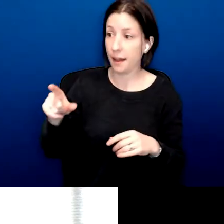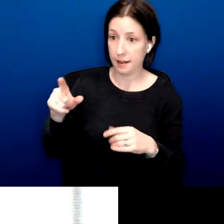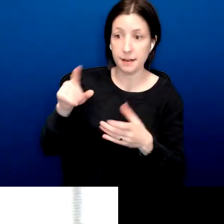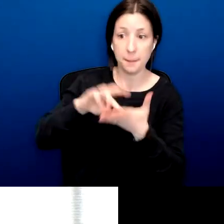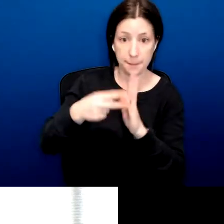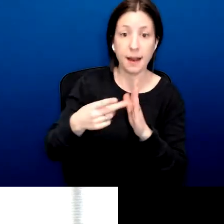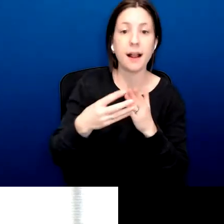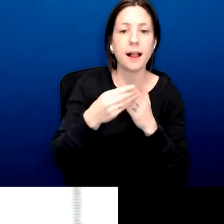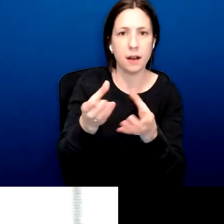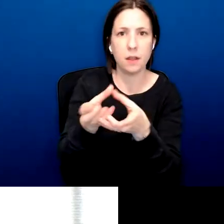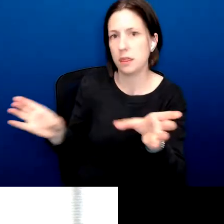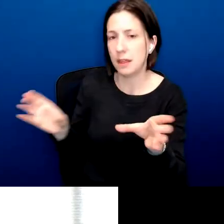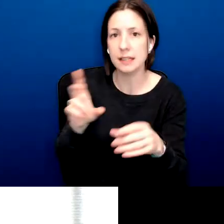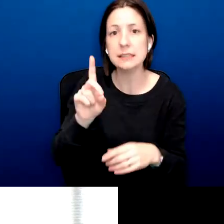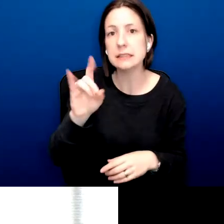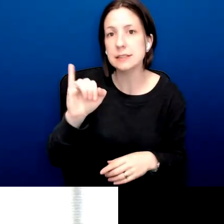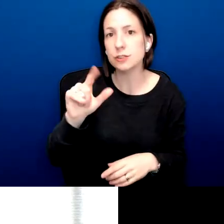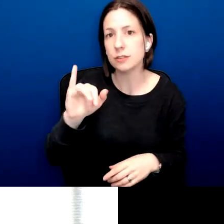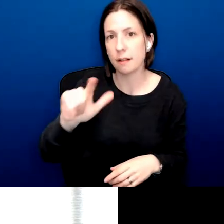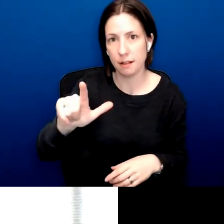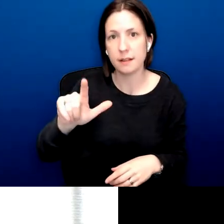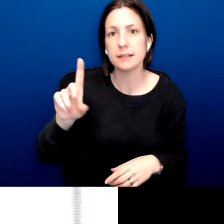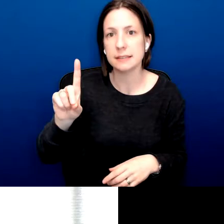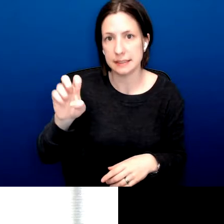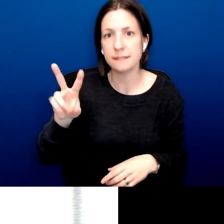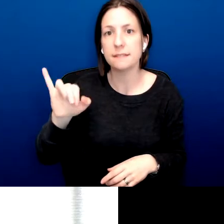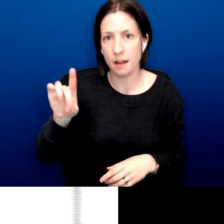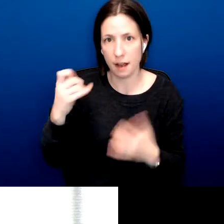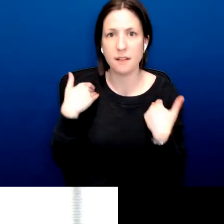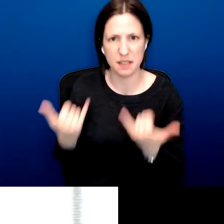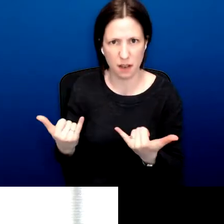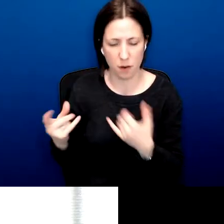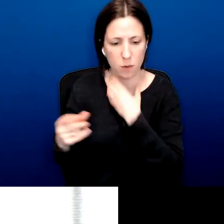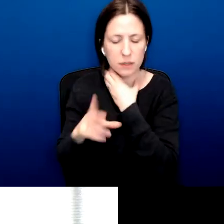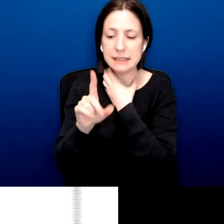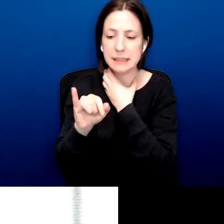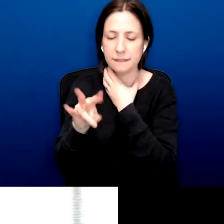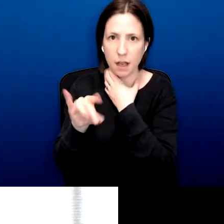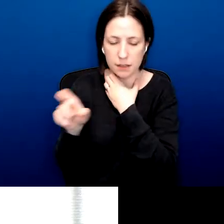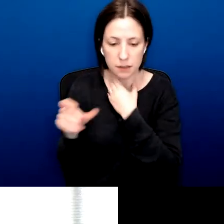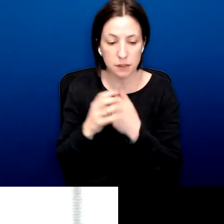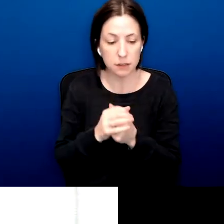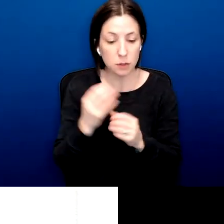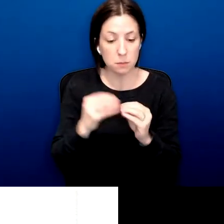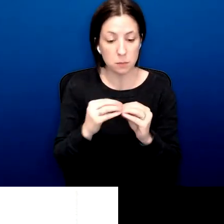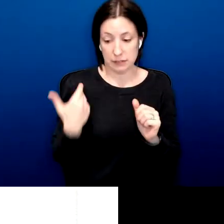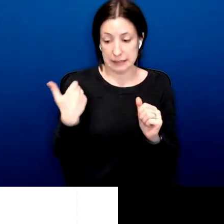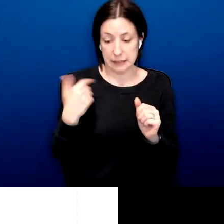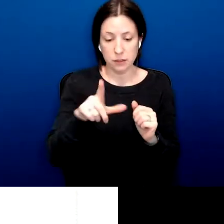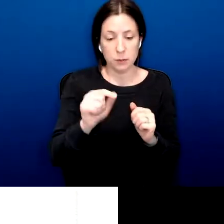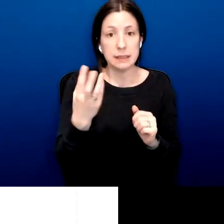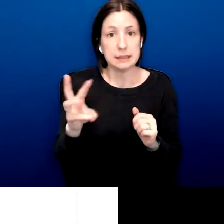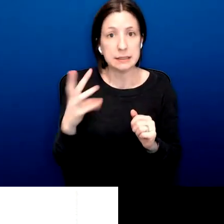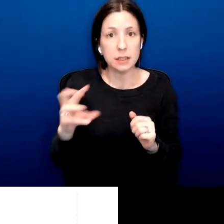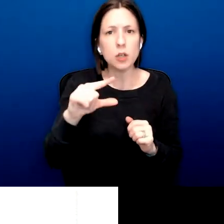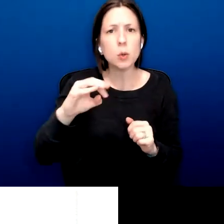the digital divide that we're currently experiencing. So even more recently, I would say, in 2016, Google